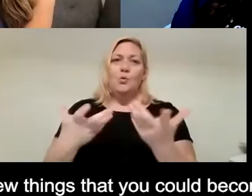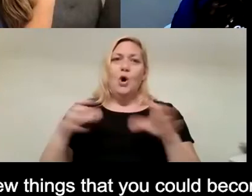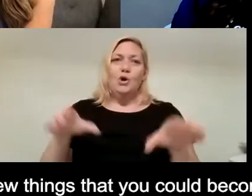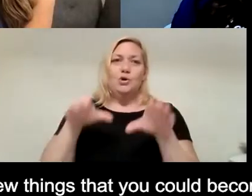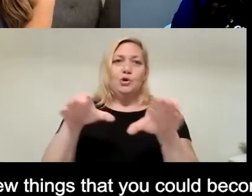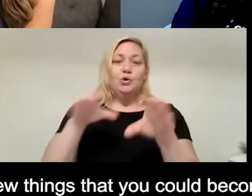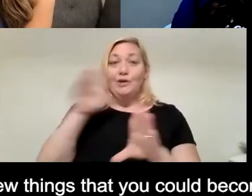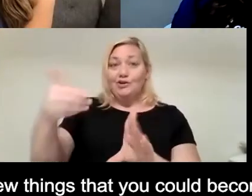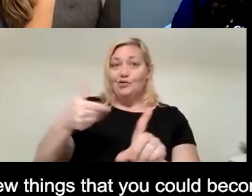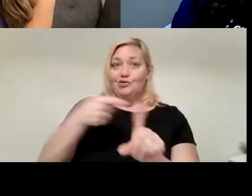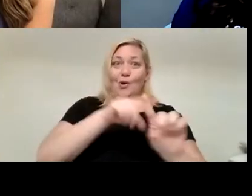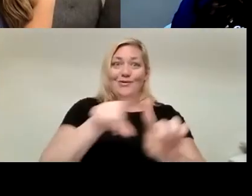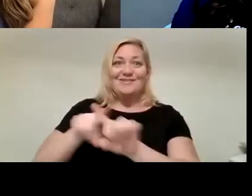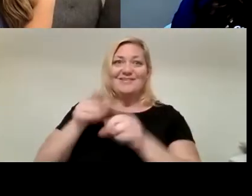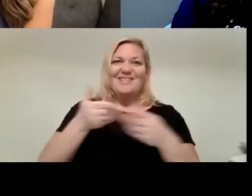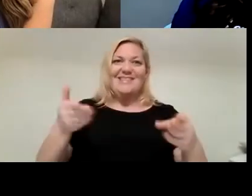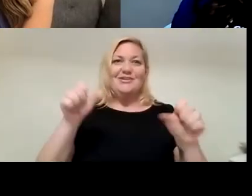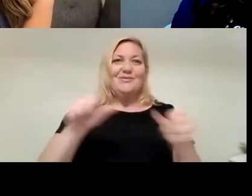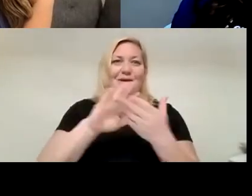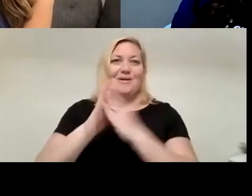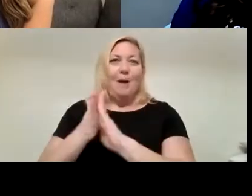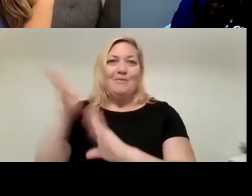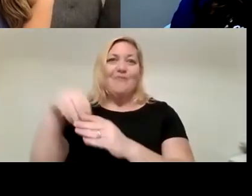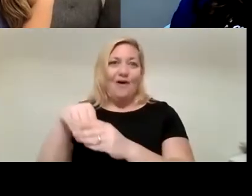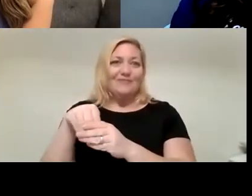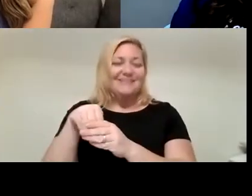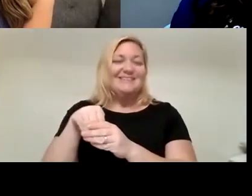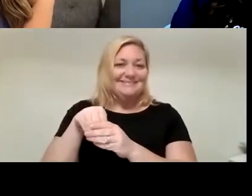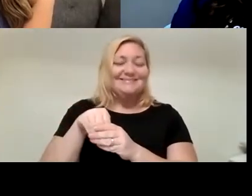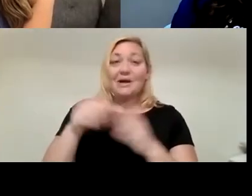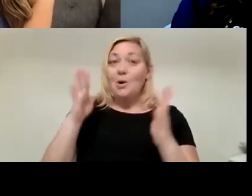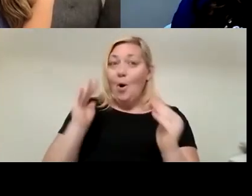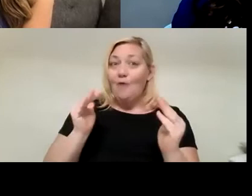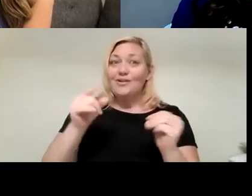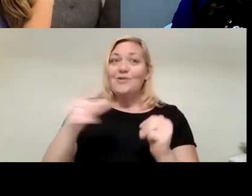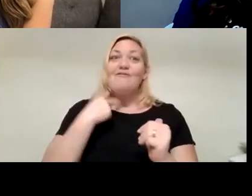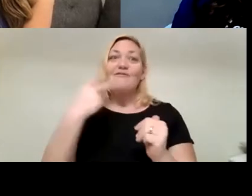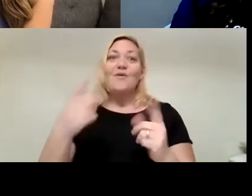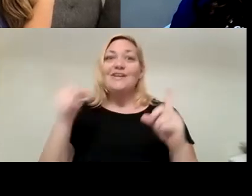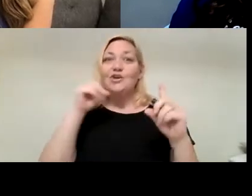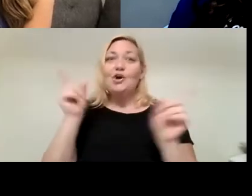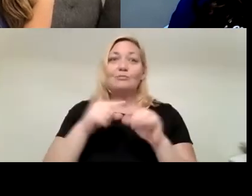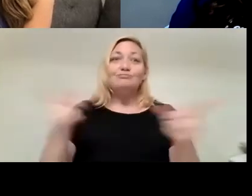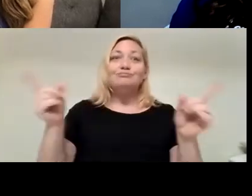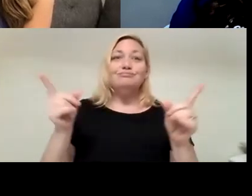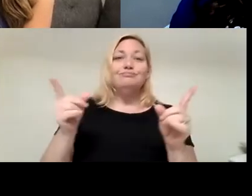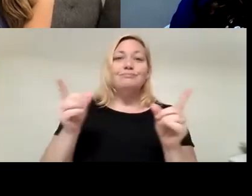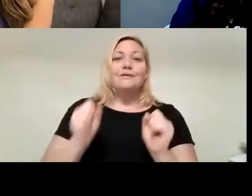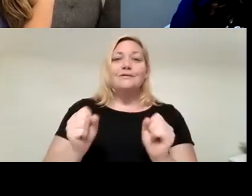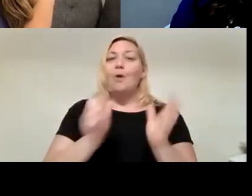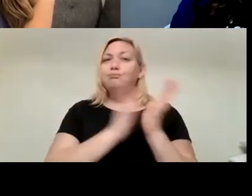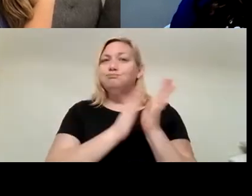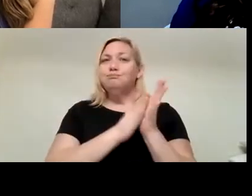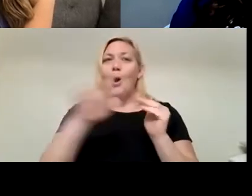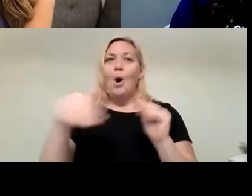They introduce you to all these new things that you can become involved in, and hopefully have our voices heard. And so shout out to all